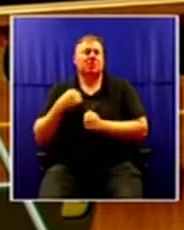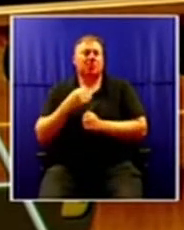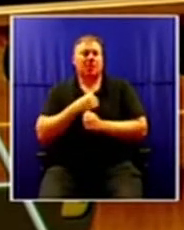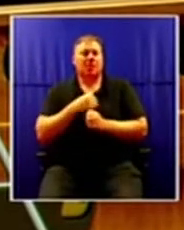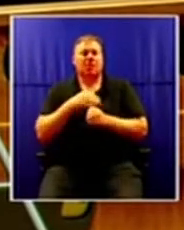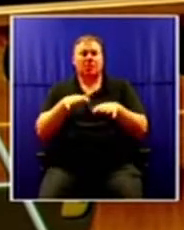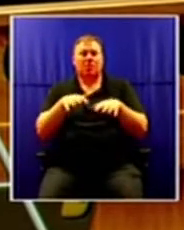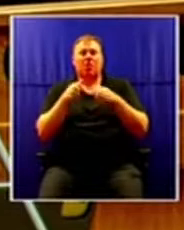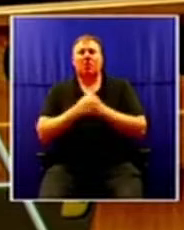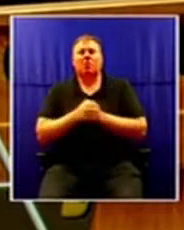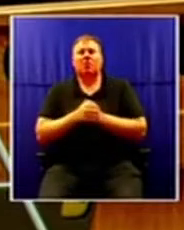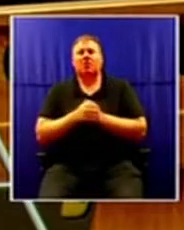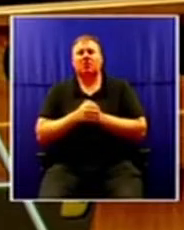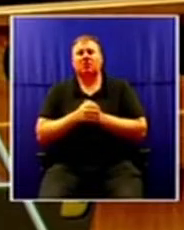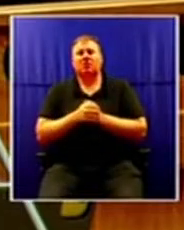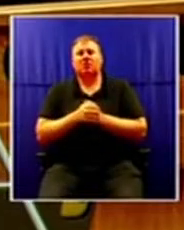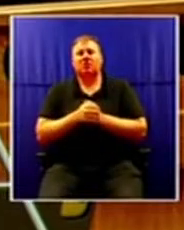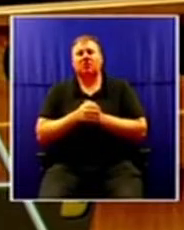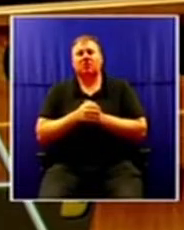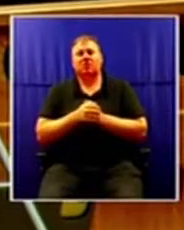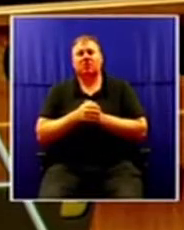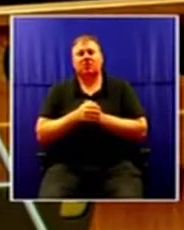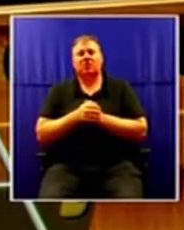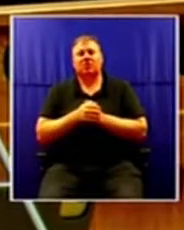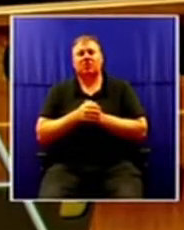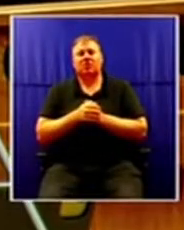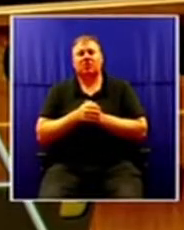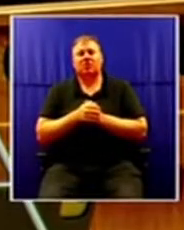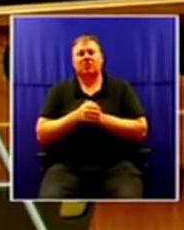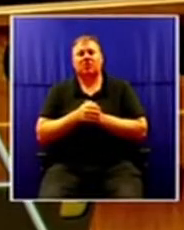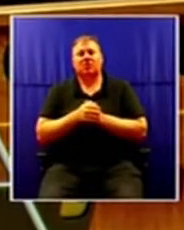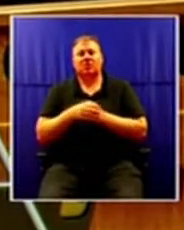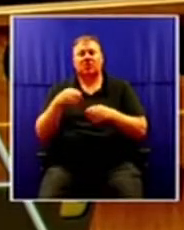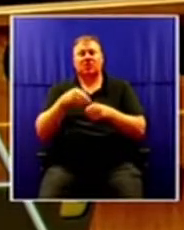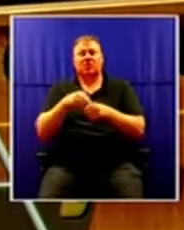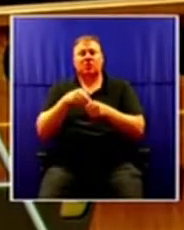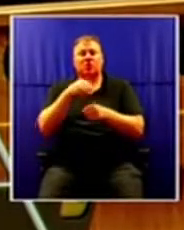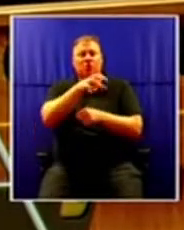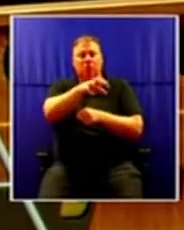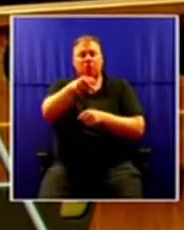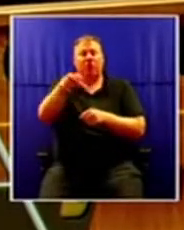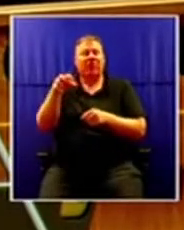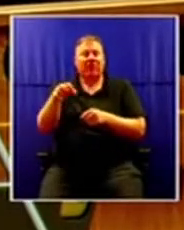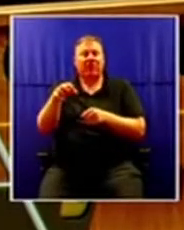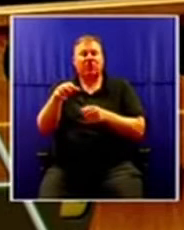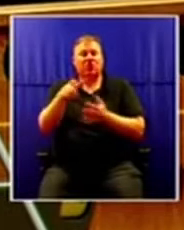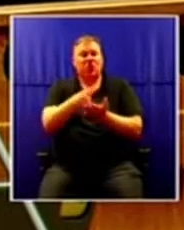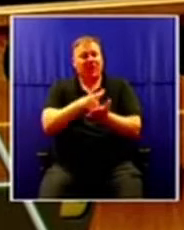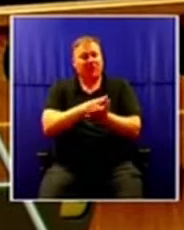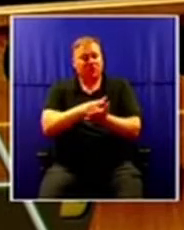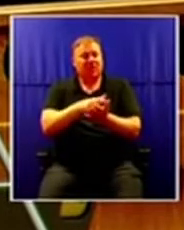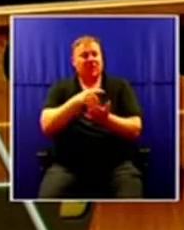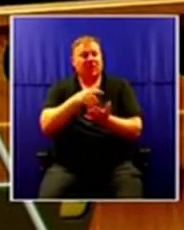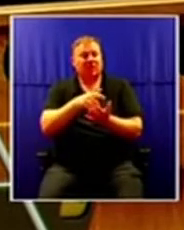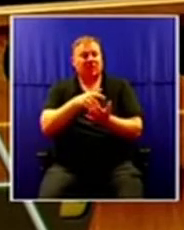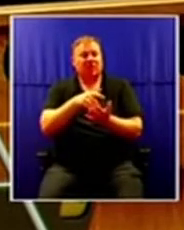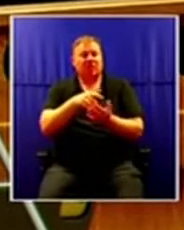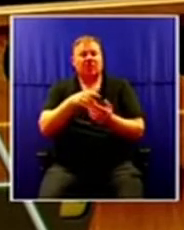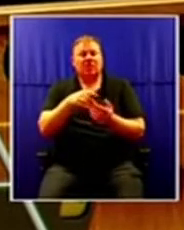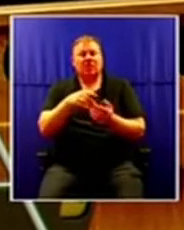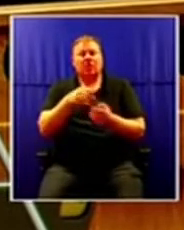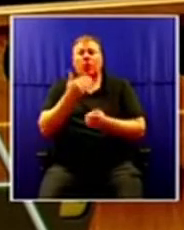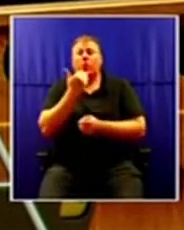including from the provincial legislature side, our premiers, our MECs, as well as